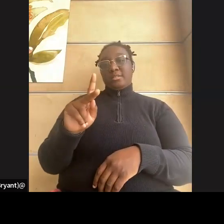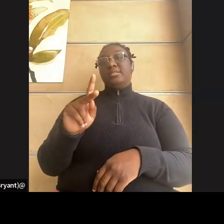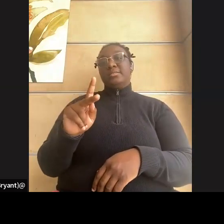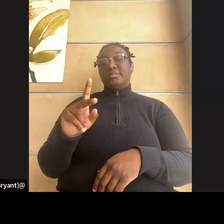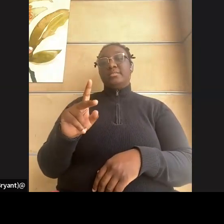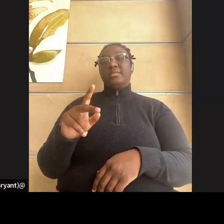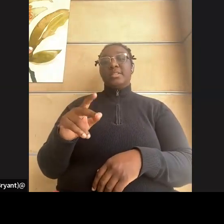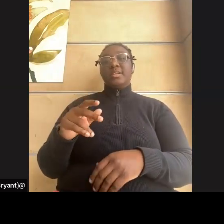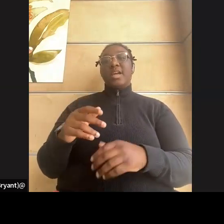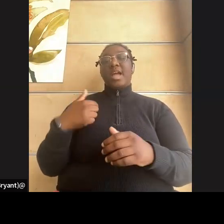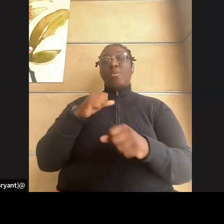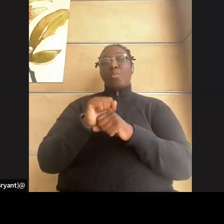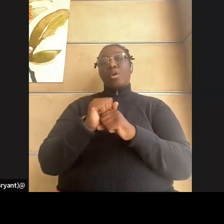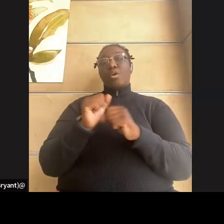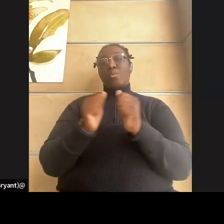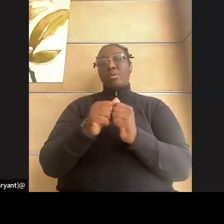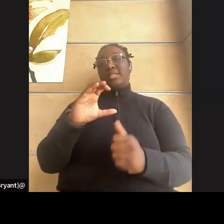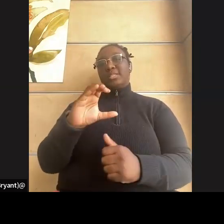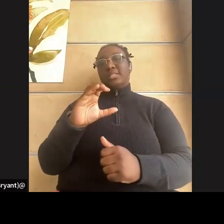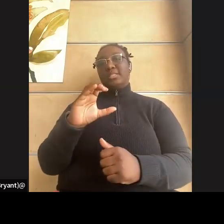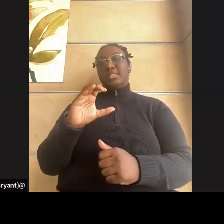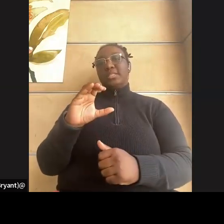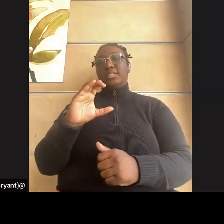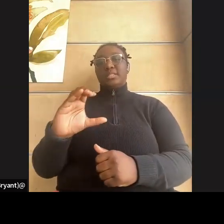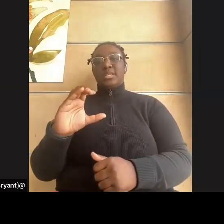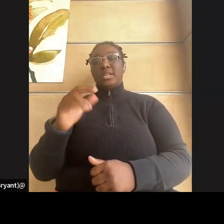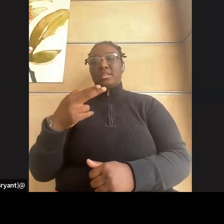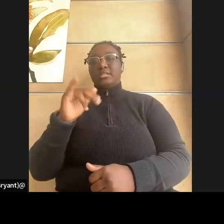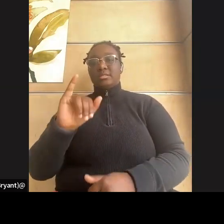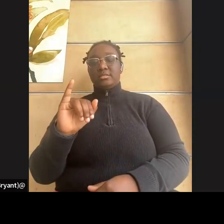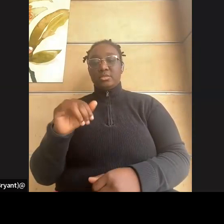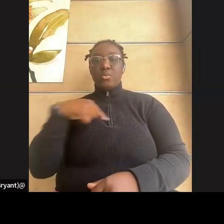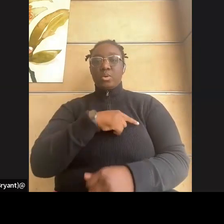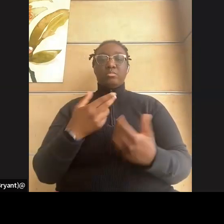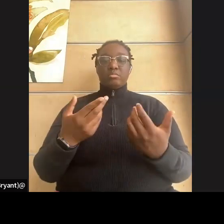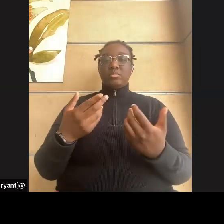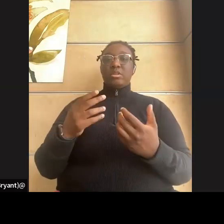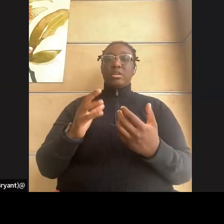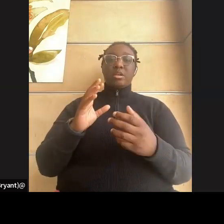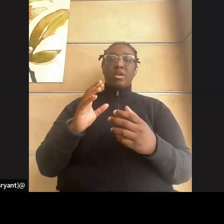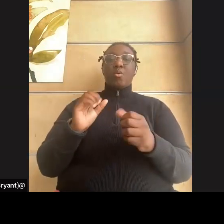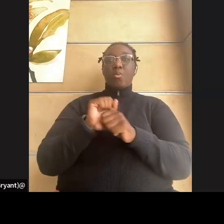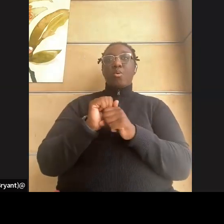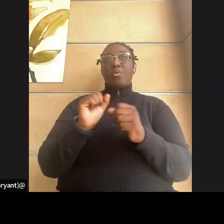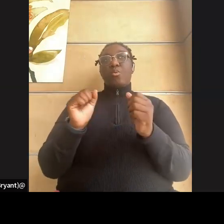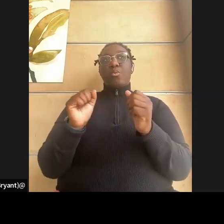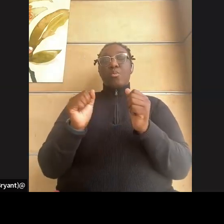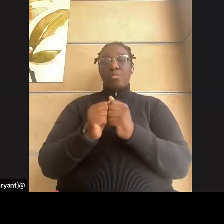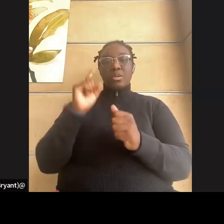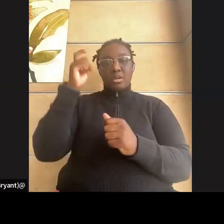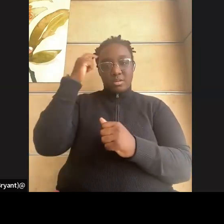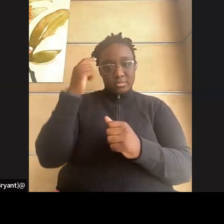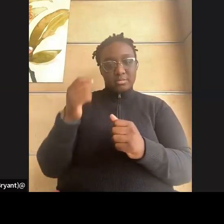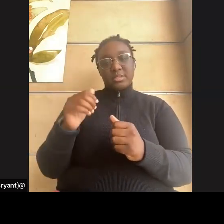CCHI. We're an association of local government agencies and nonprofits who assist people to